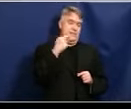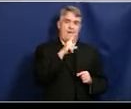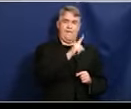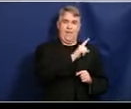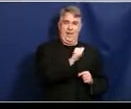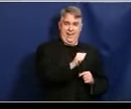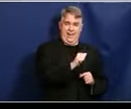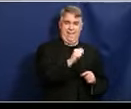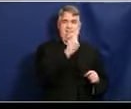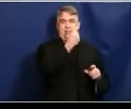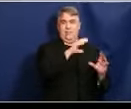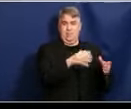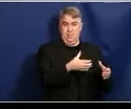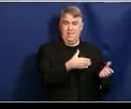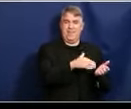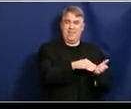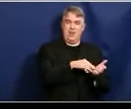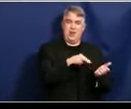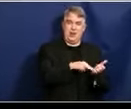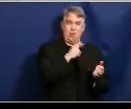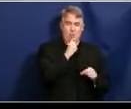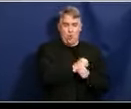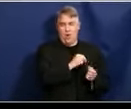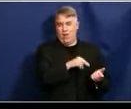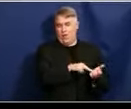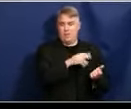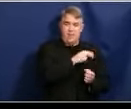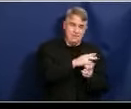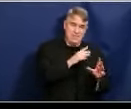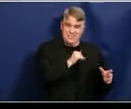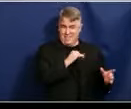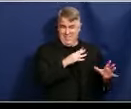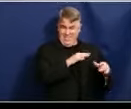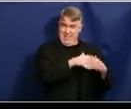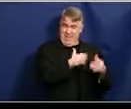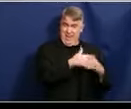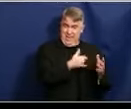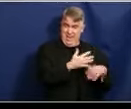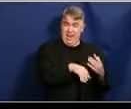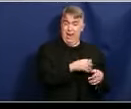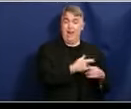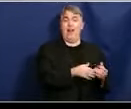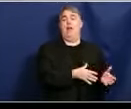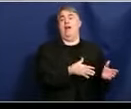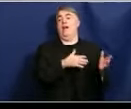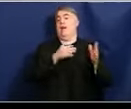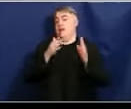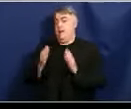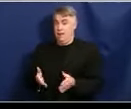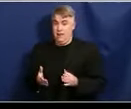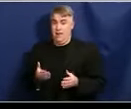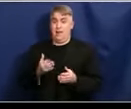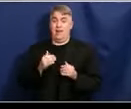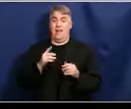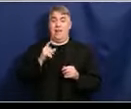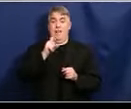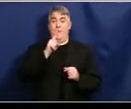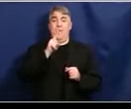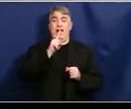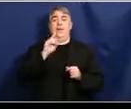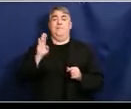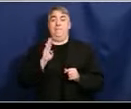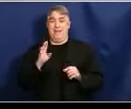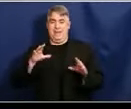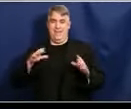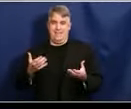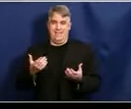care facility staff and residents. Then in phase 1B, we started out